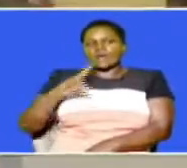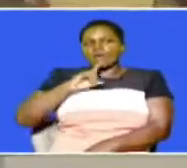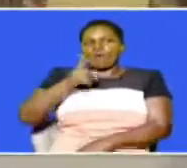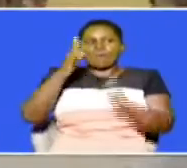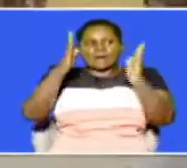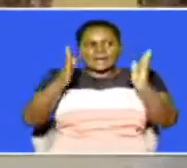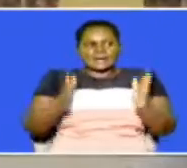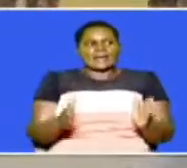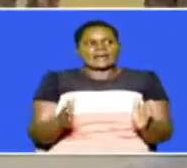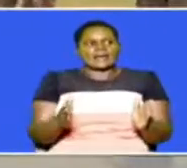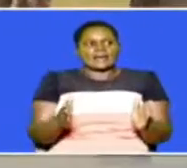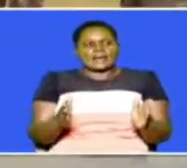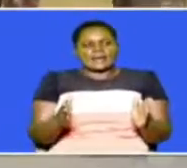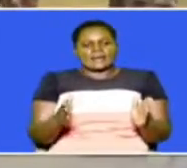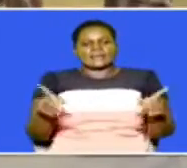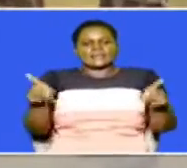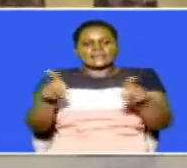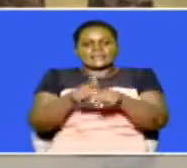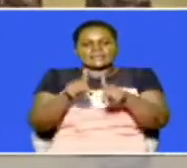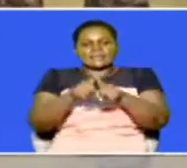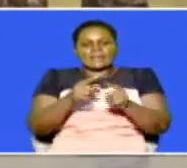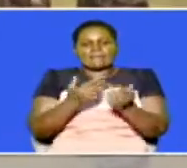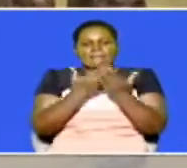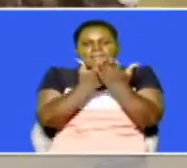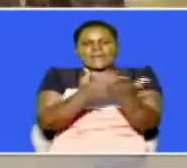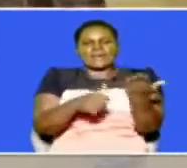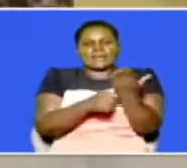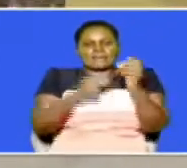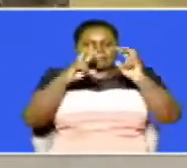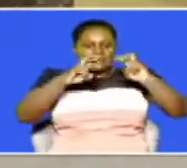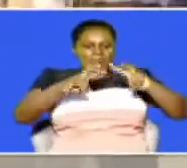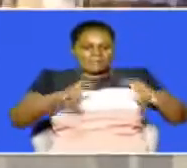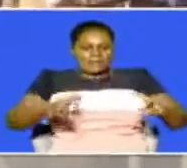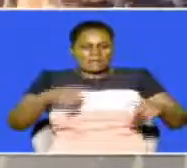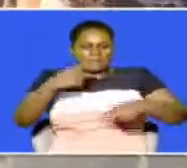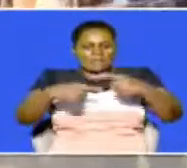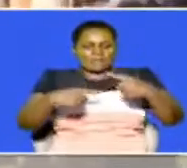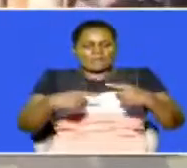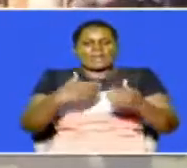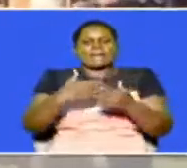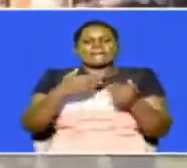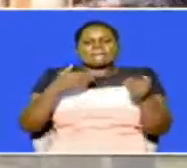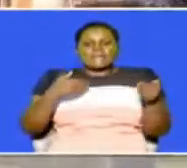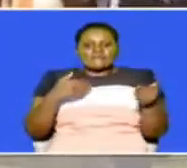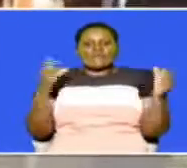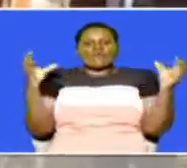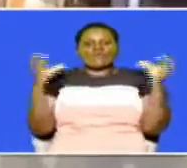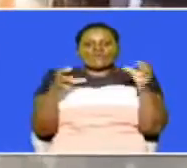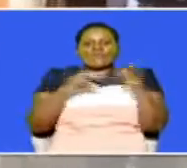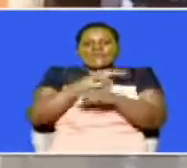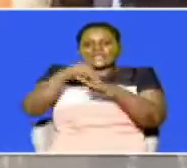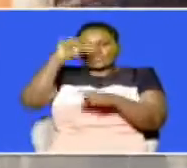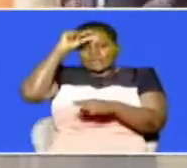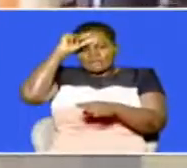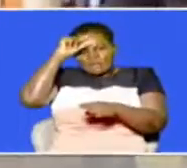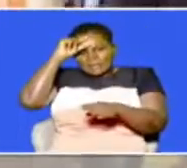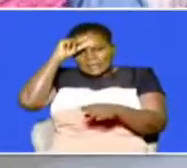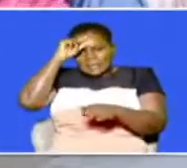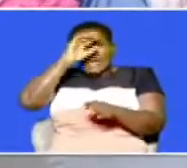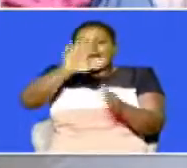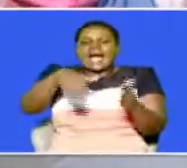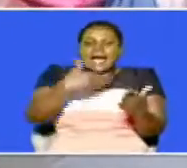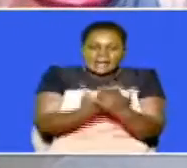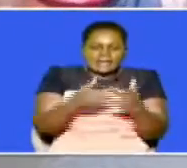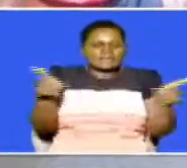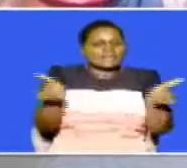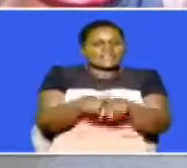Forces, General Kibochi, had also toured the venue, inspecting the work progress. This was before a team from the national government, led by PS from the